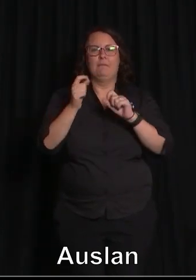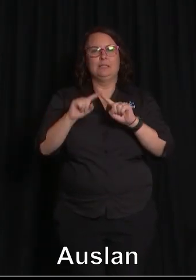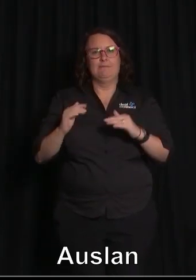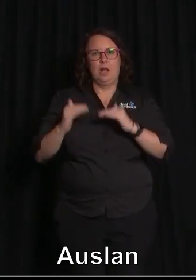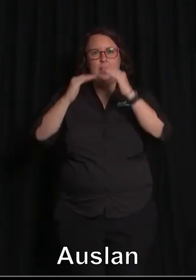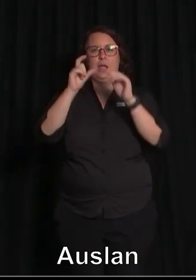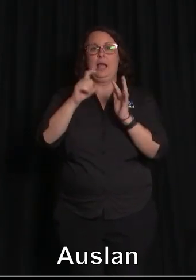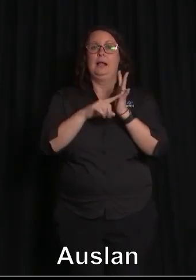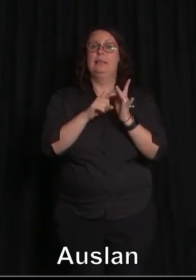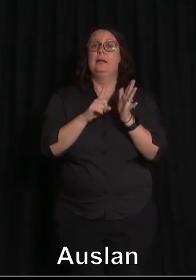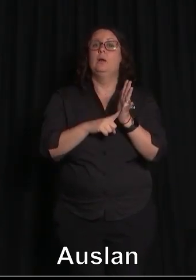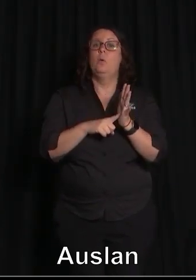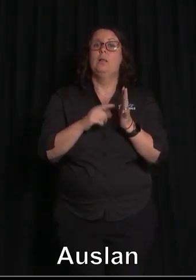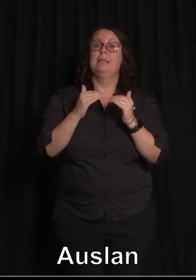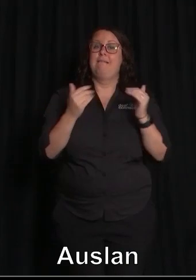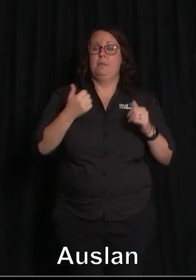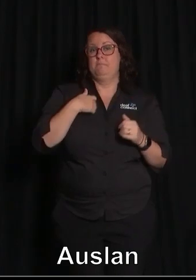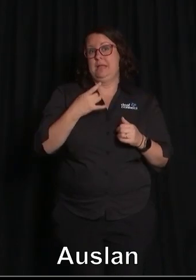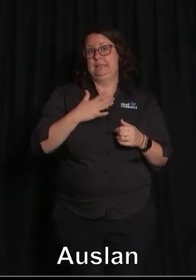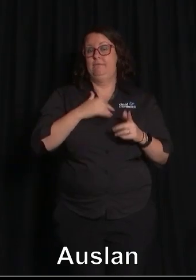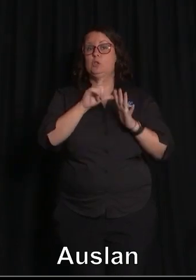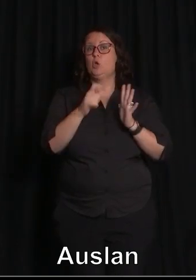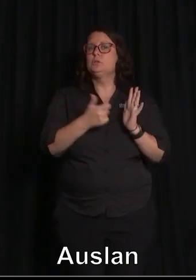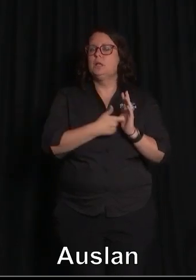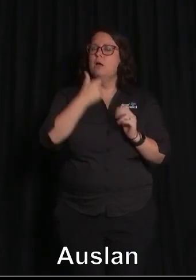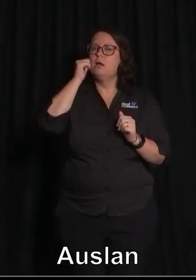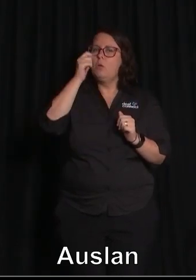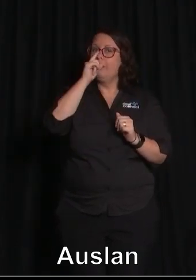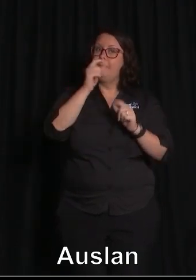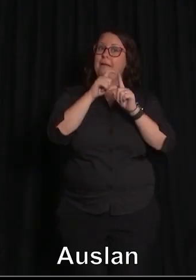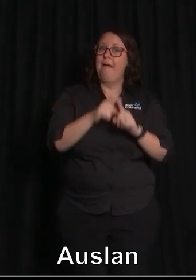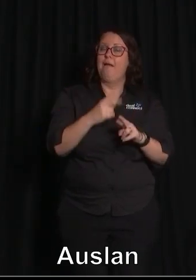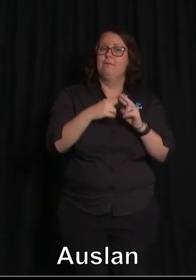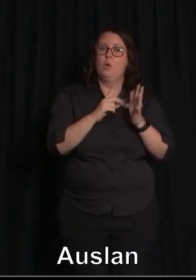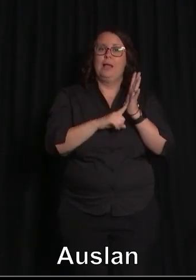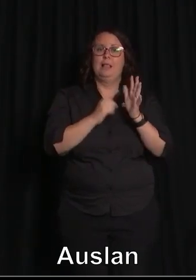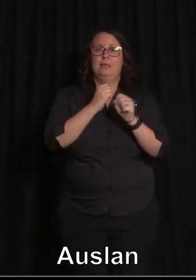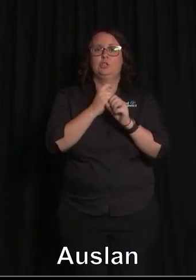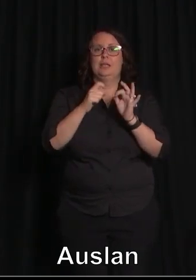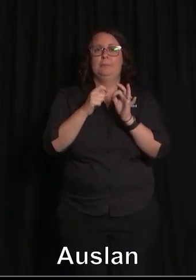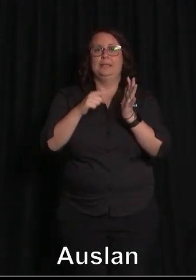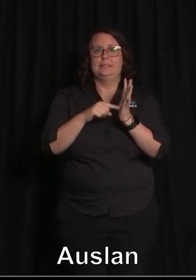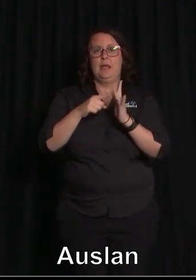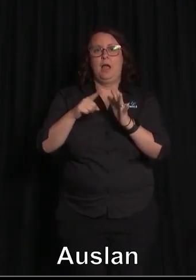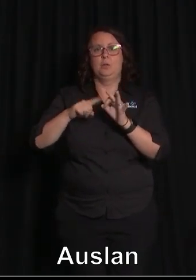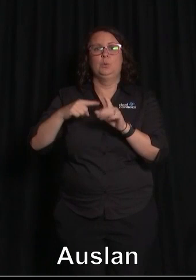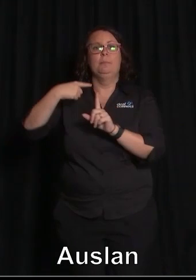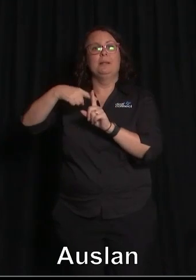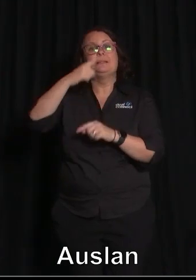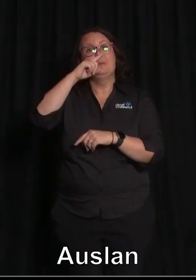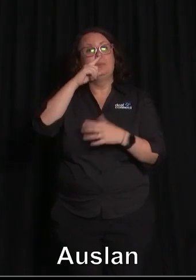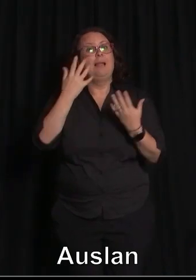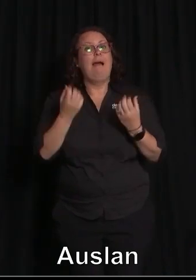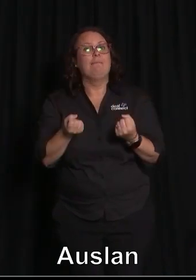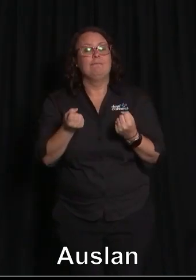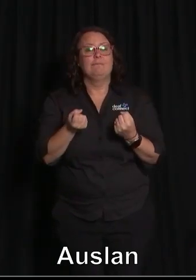being a doctor myself, I know firsthand some of the difficulties that LGBTQA+ people experience at the